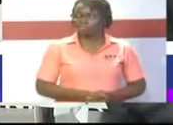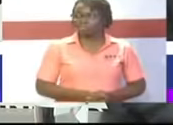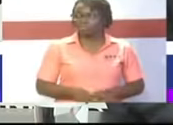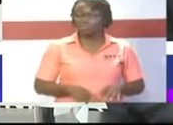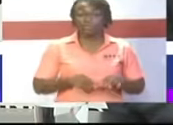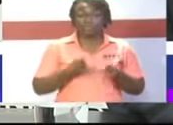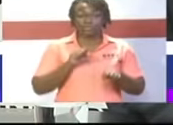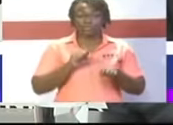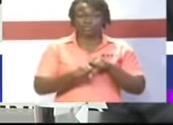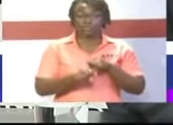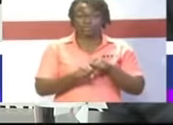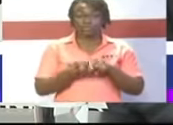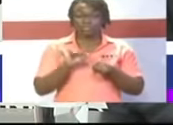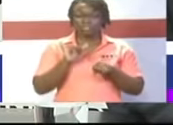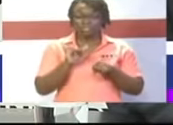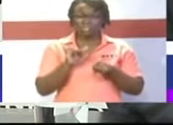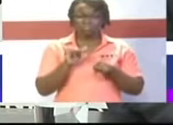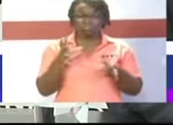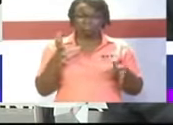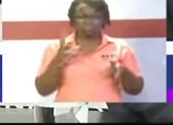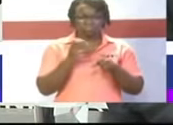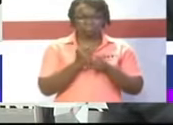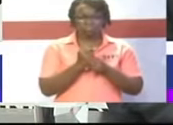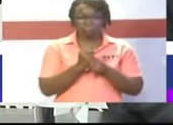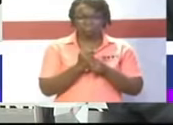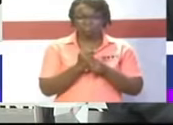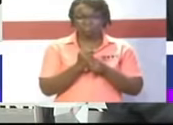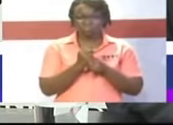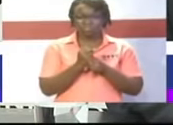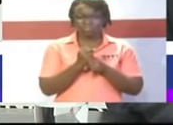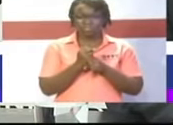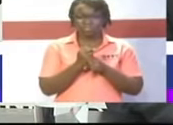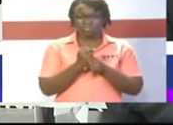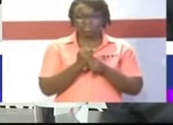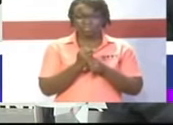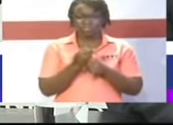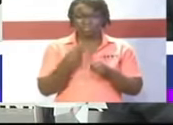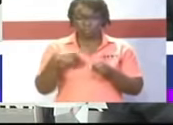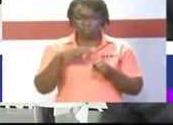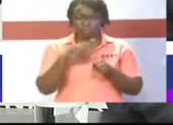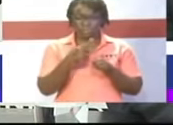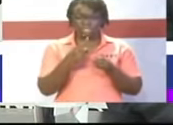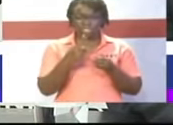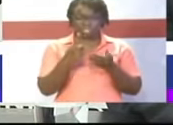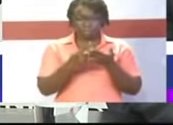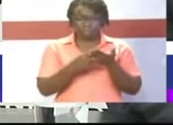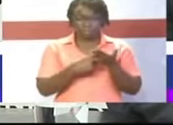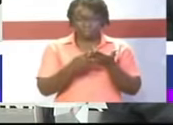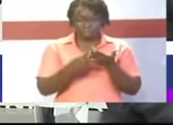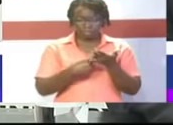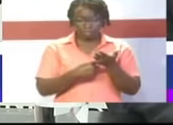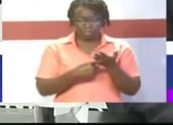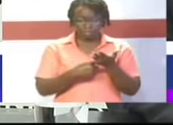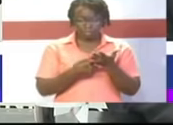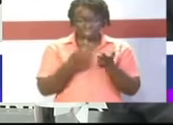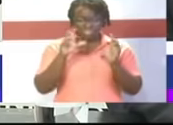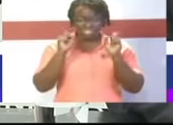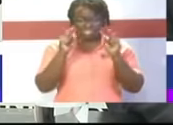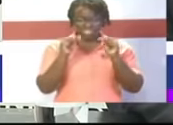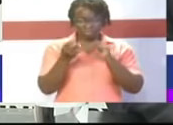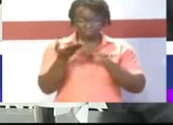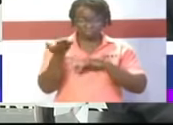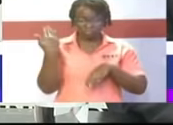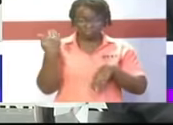All right, so that basically brings us to the summary of what we had what we had spoken about on Saturday.